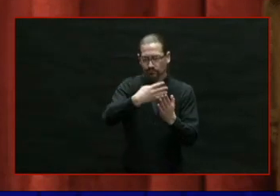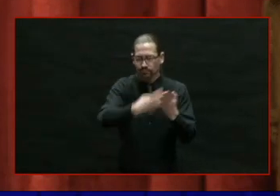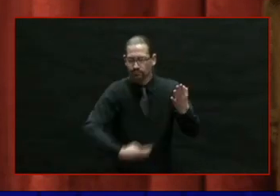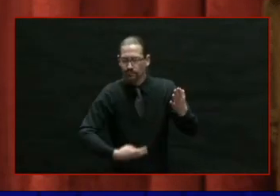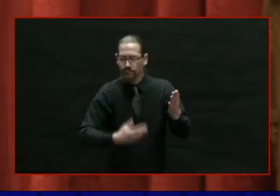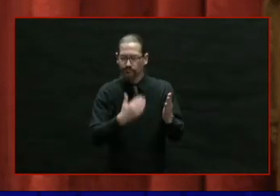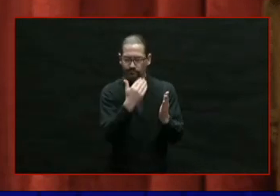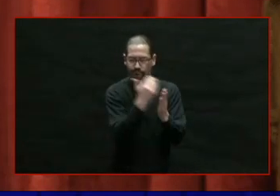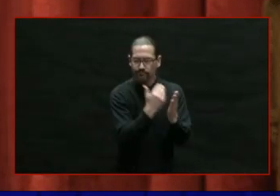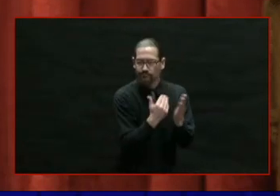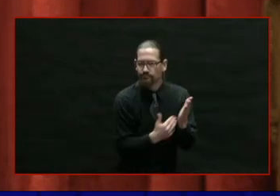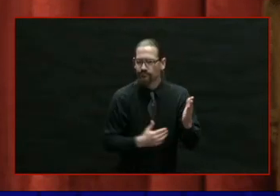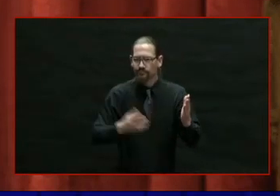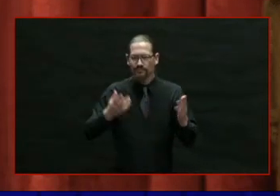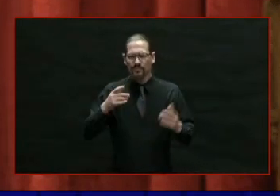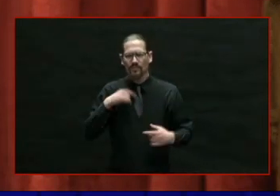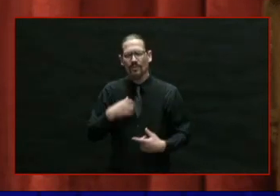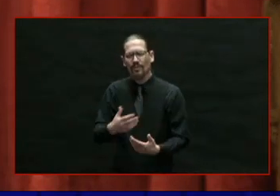Thank you.